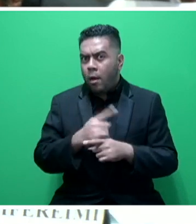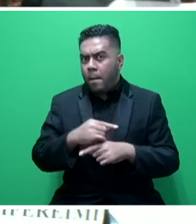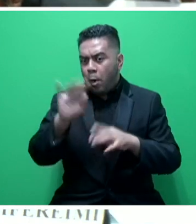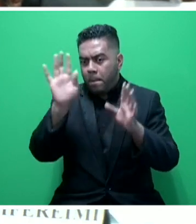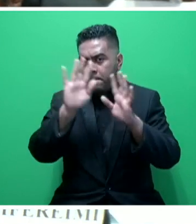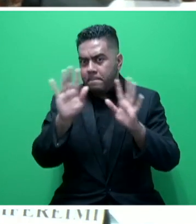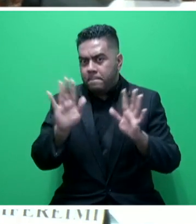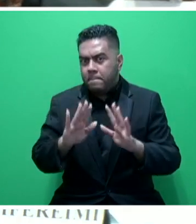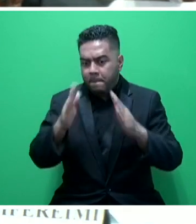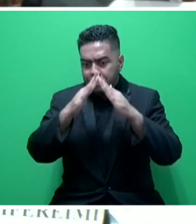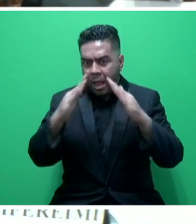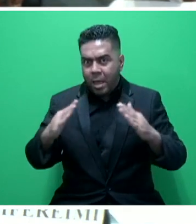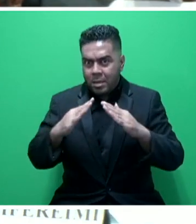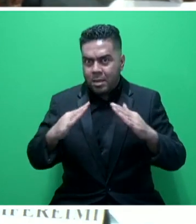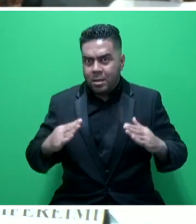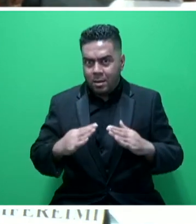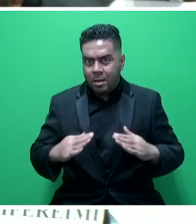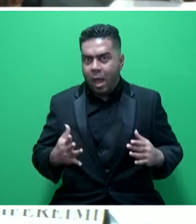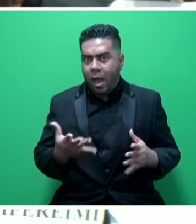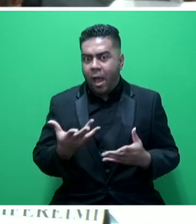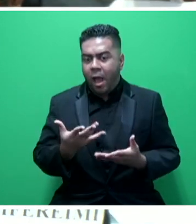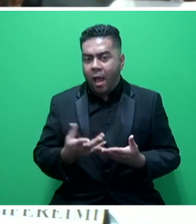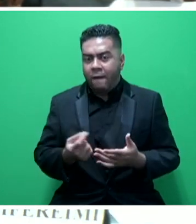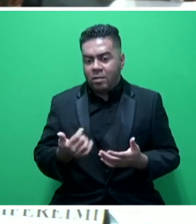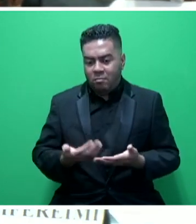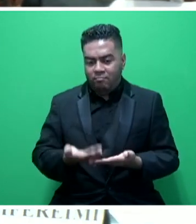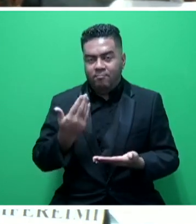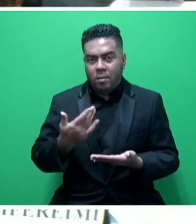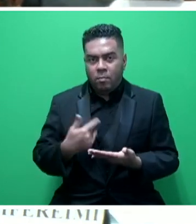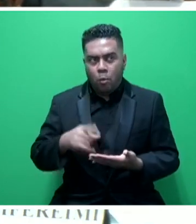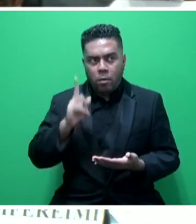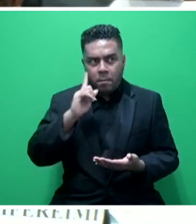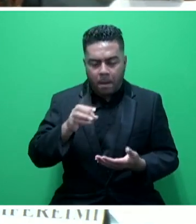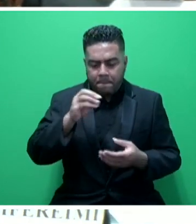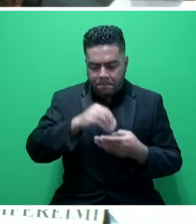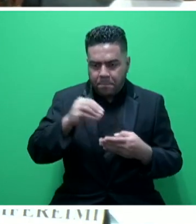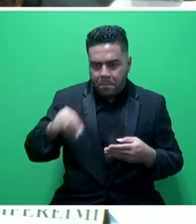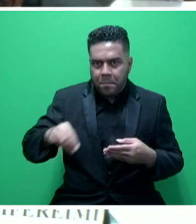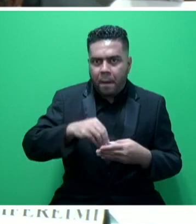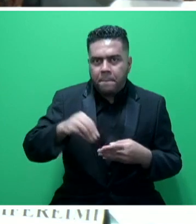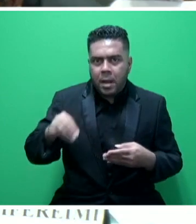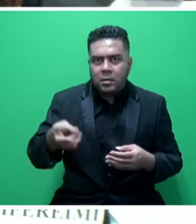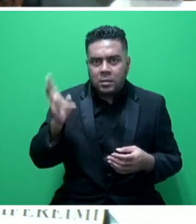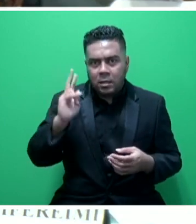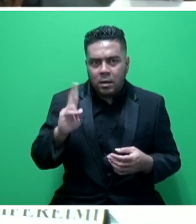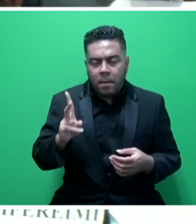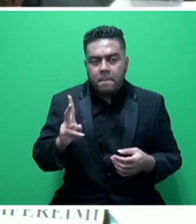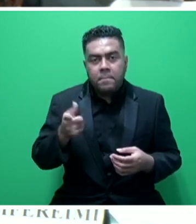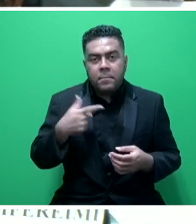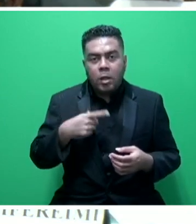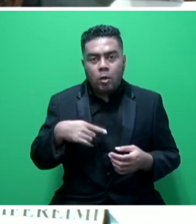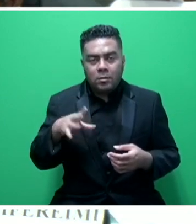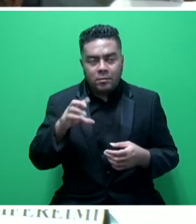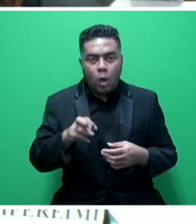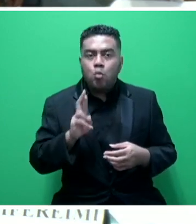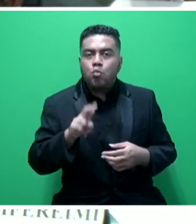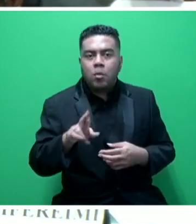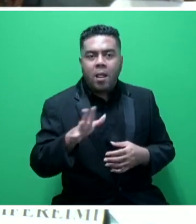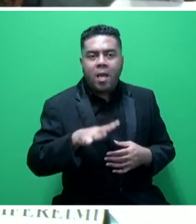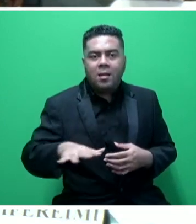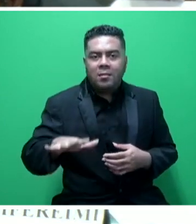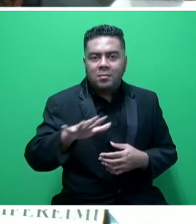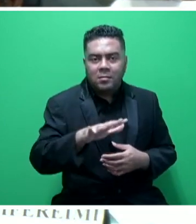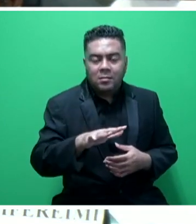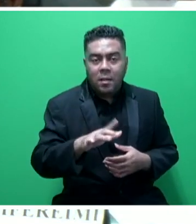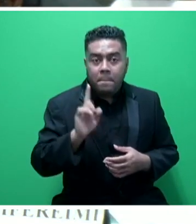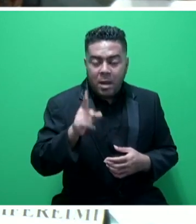hope that after this harvesting there will be some serious replanting as well, because of the potentials there in rural areas. But I